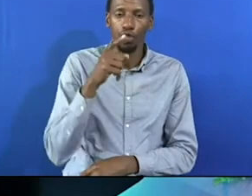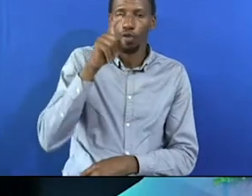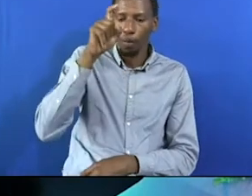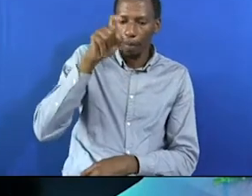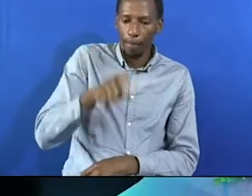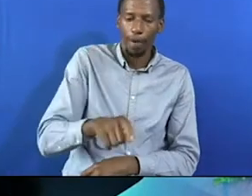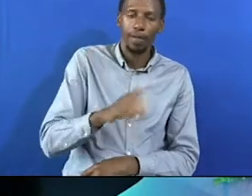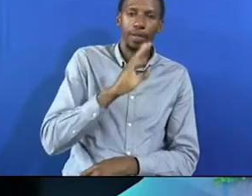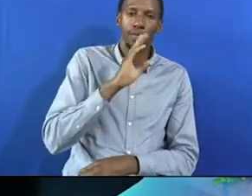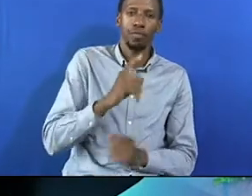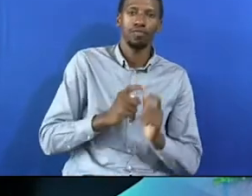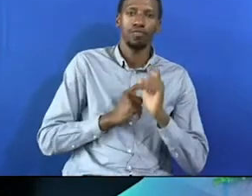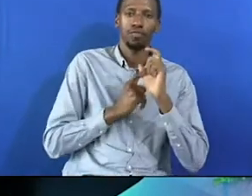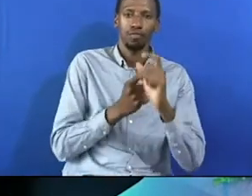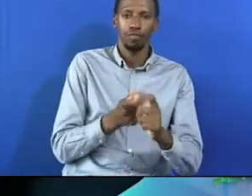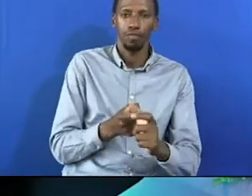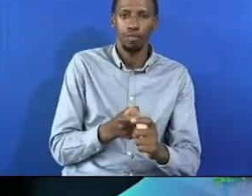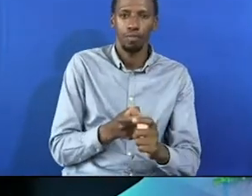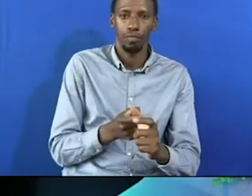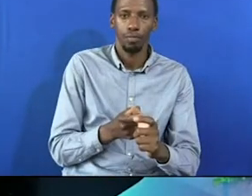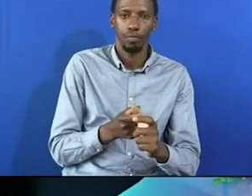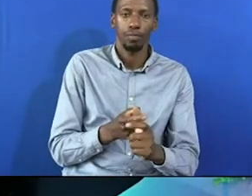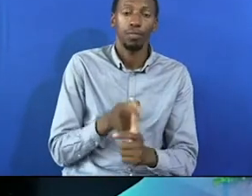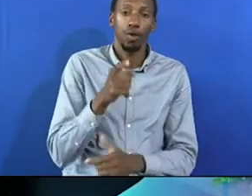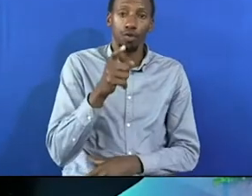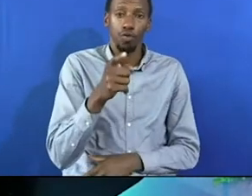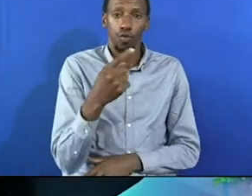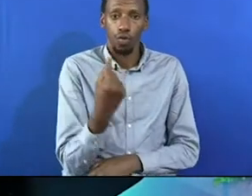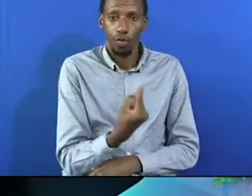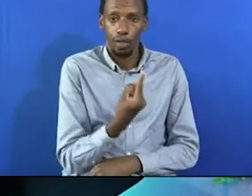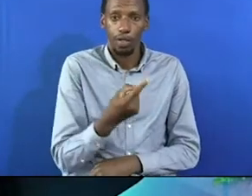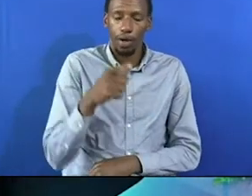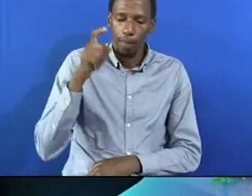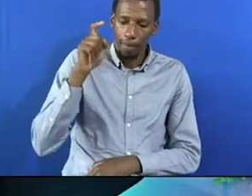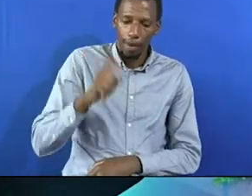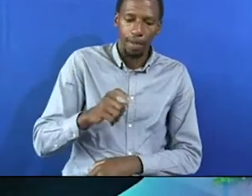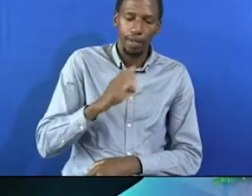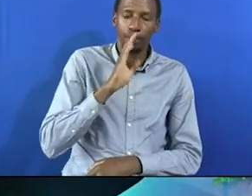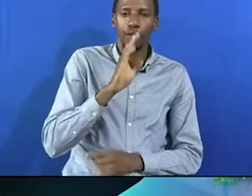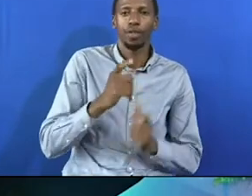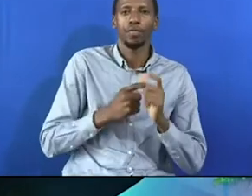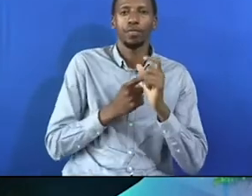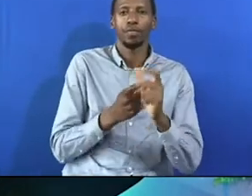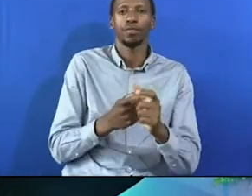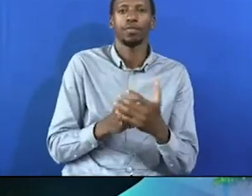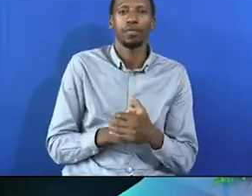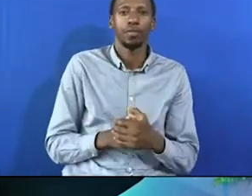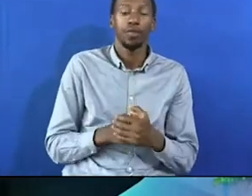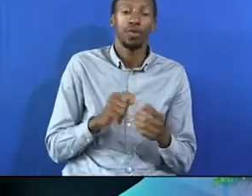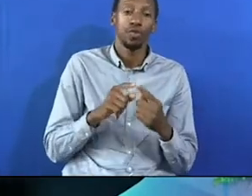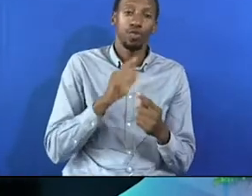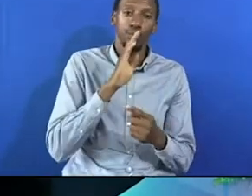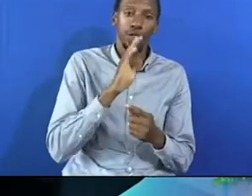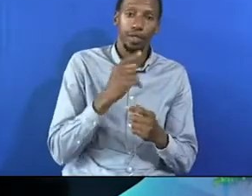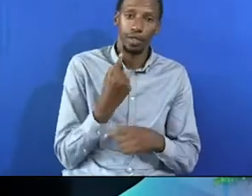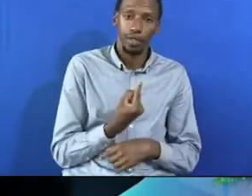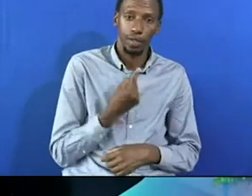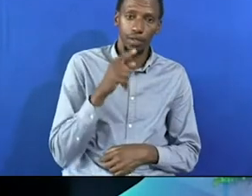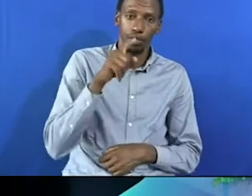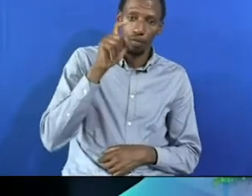To be single, you must be what? Gifted. Gifted. To be single, you must be